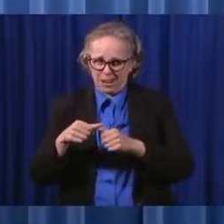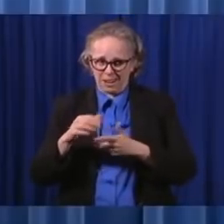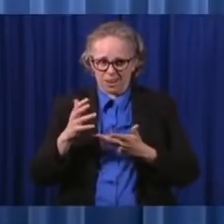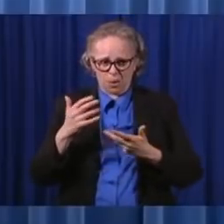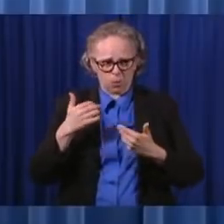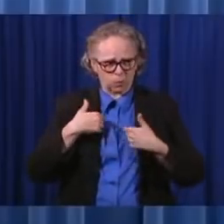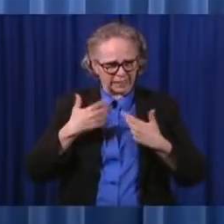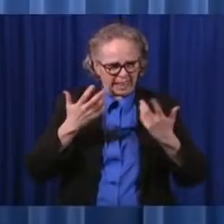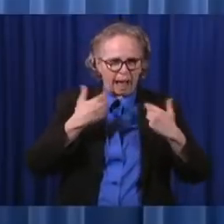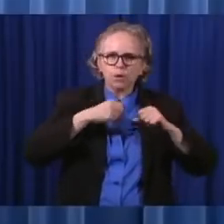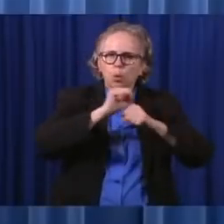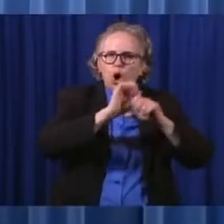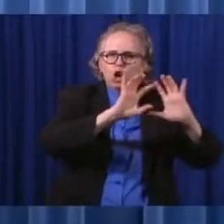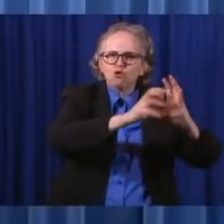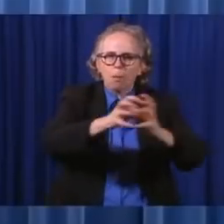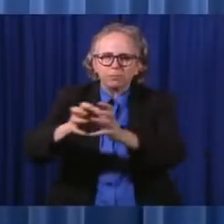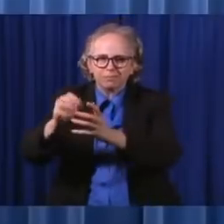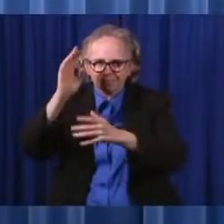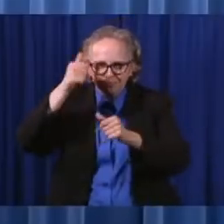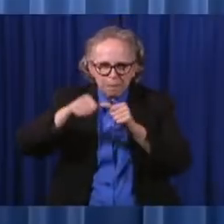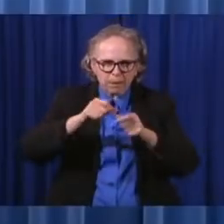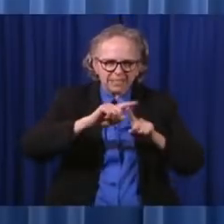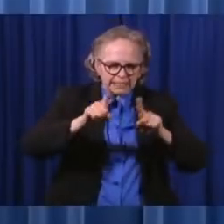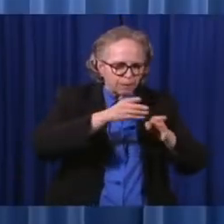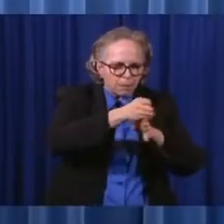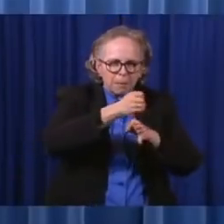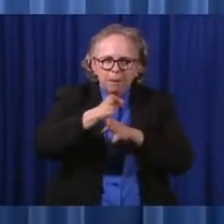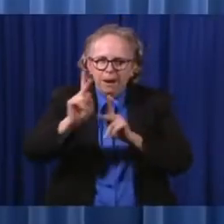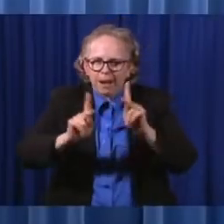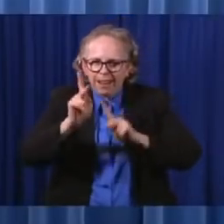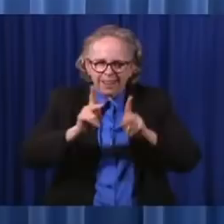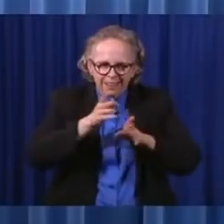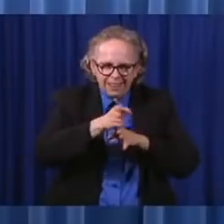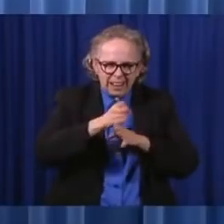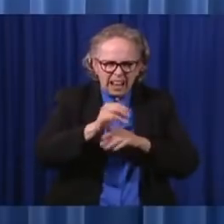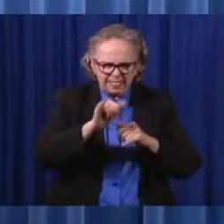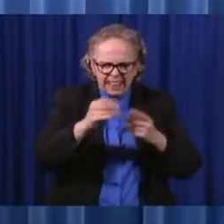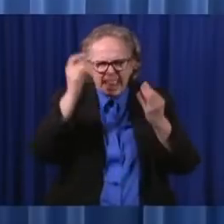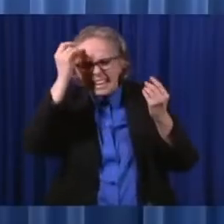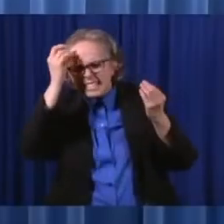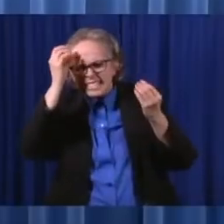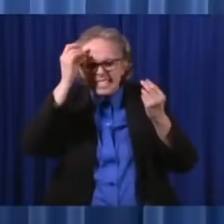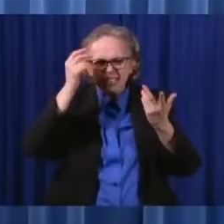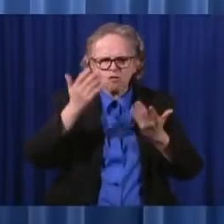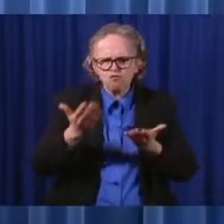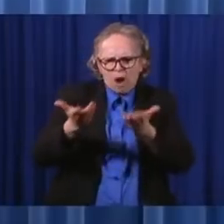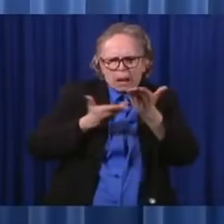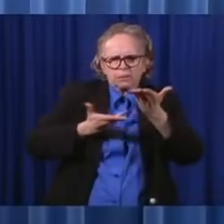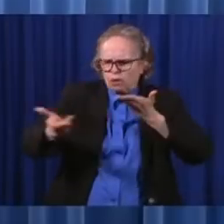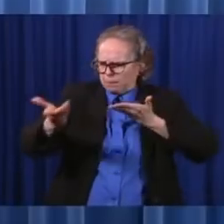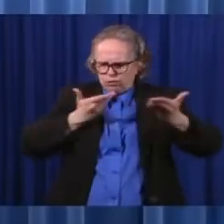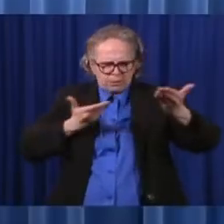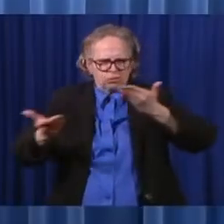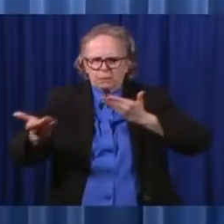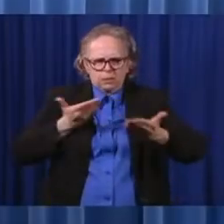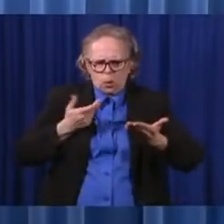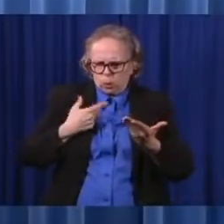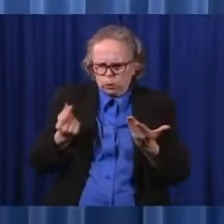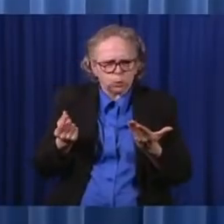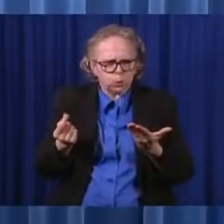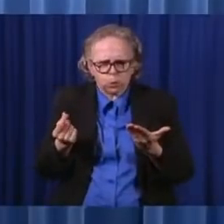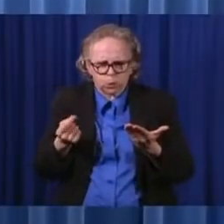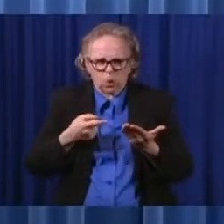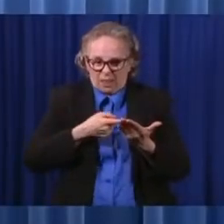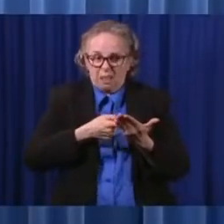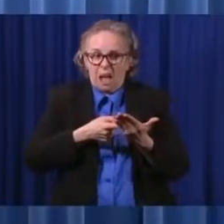at retail, looked at manufacturing. They came back with recommendations. These were people who were in that business,